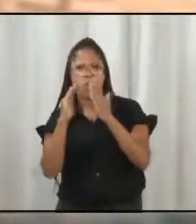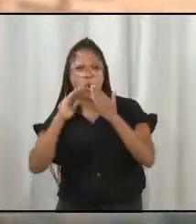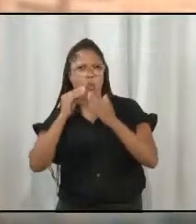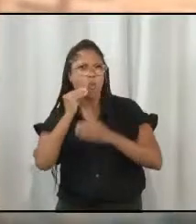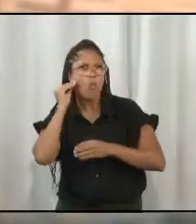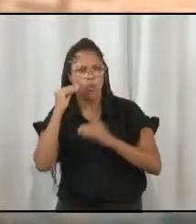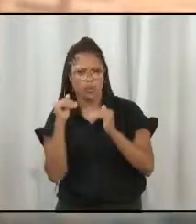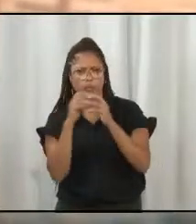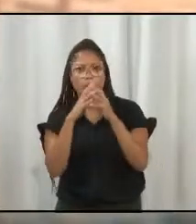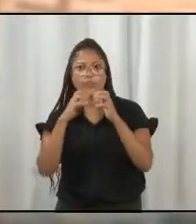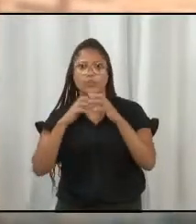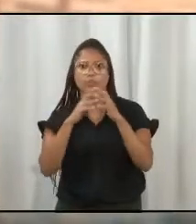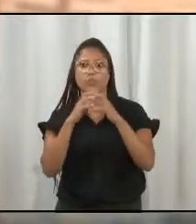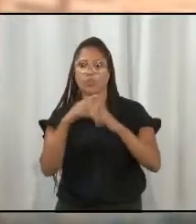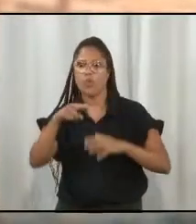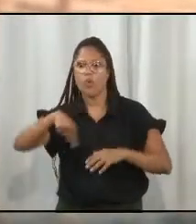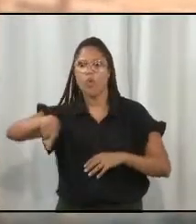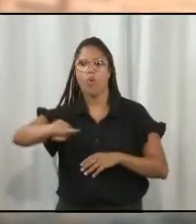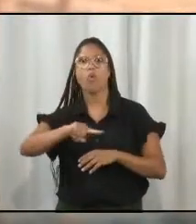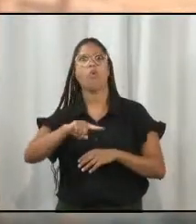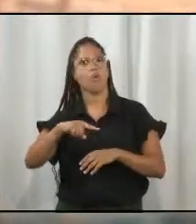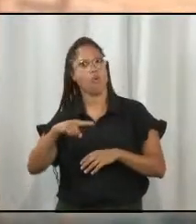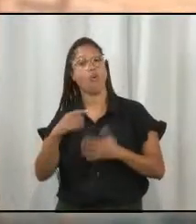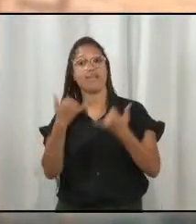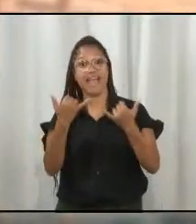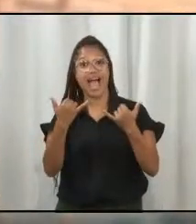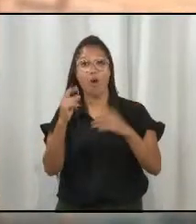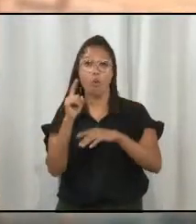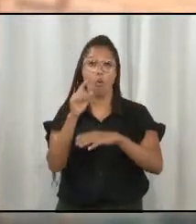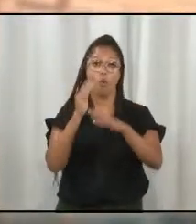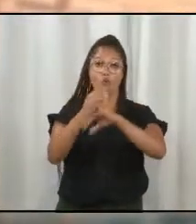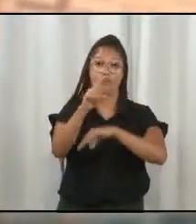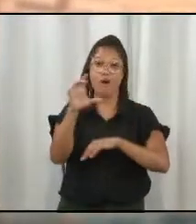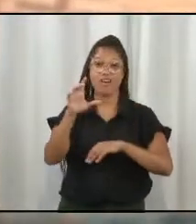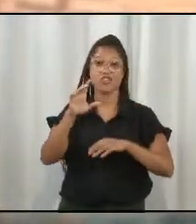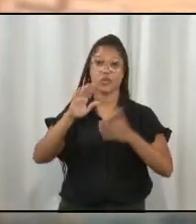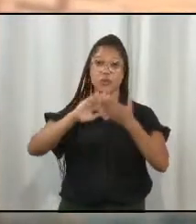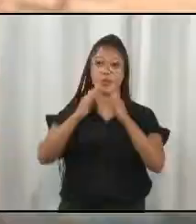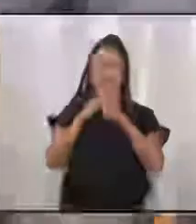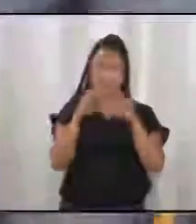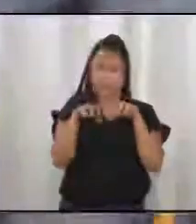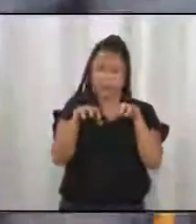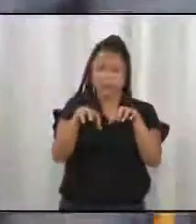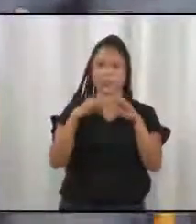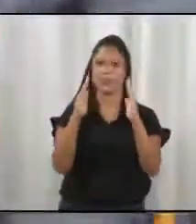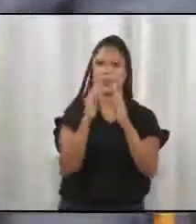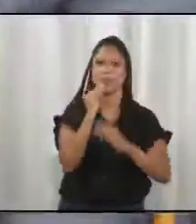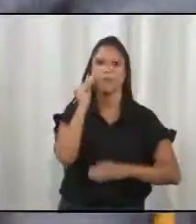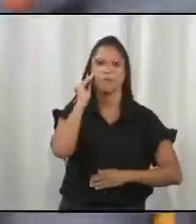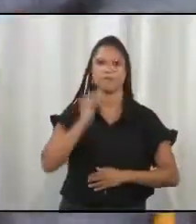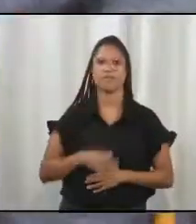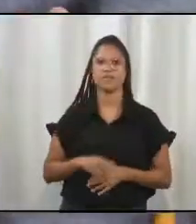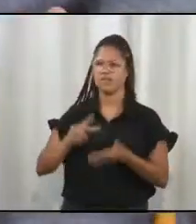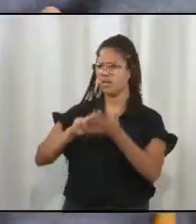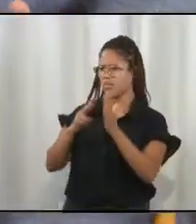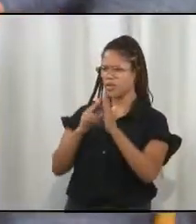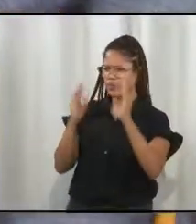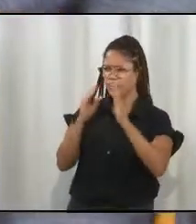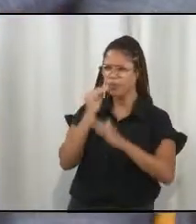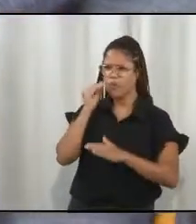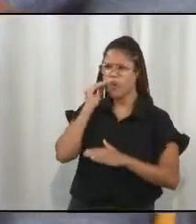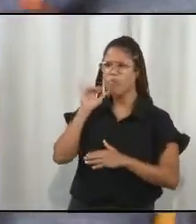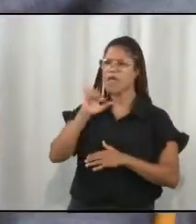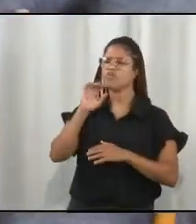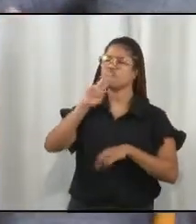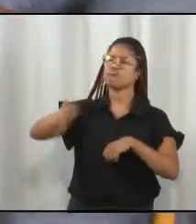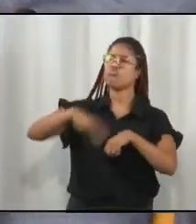over 100 different tiny home communities throughout the country that are utilizing this program model. So tiny homes aren't like your typical shelter.